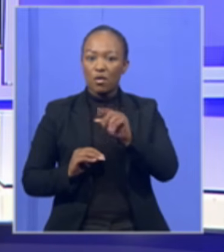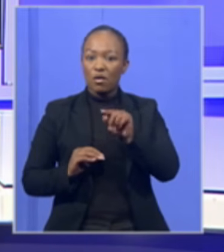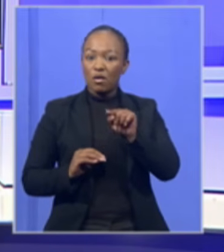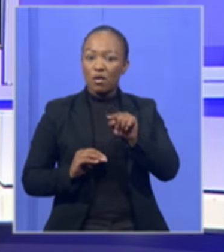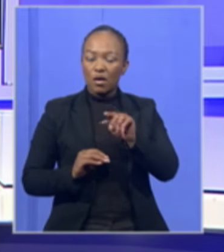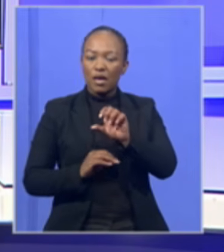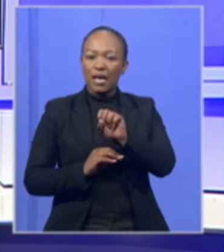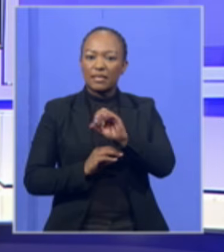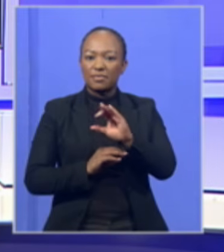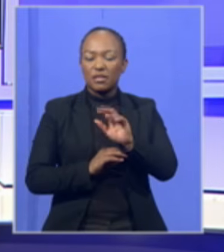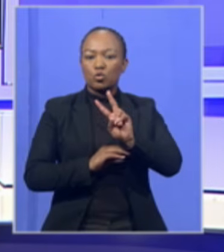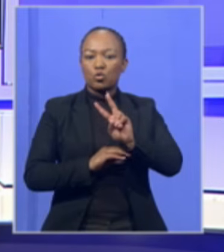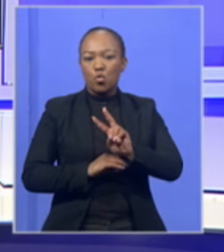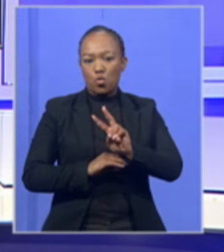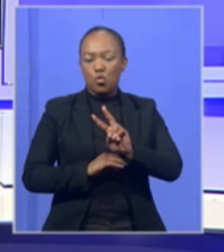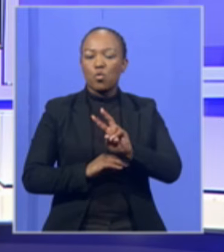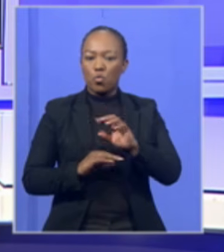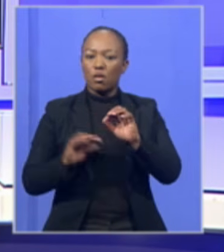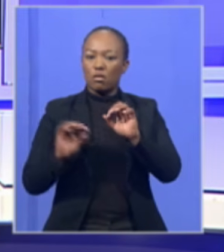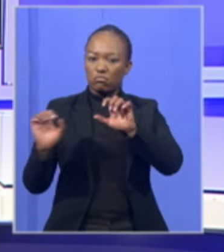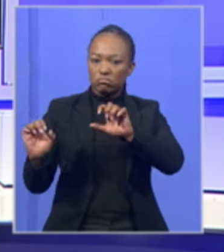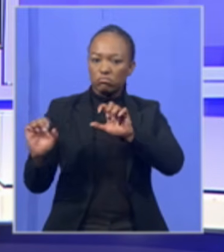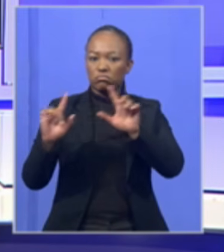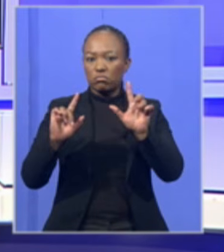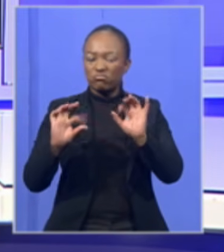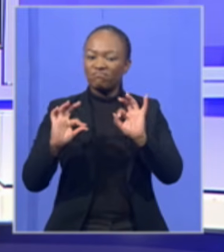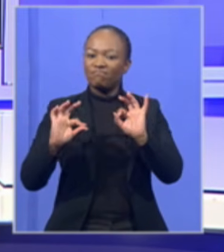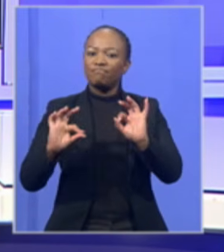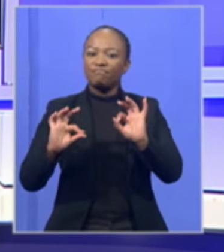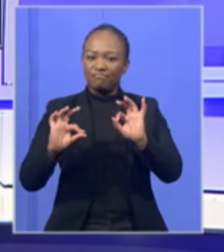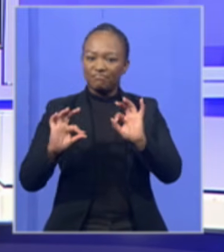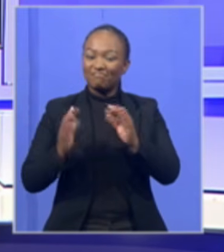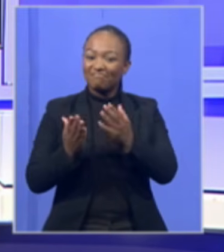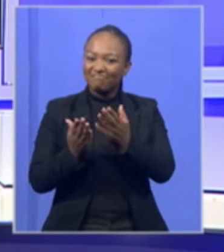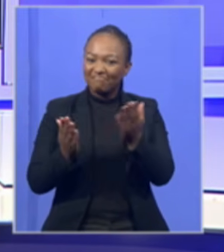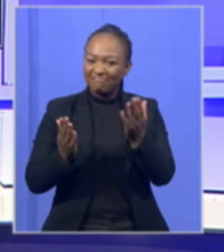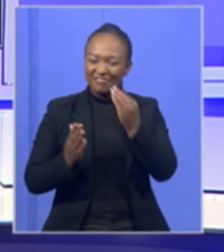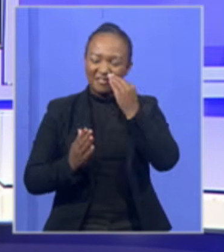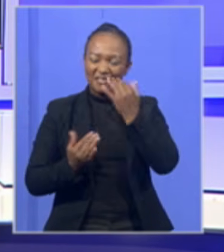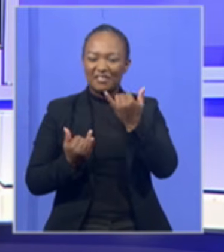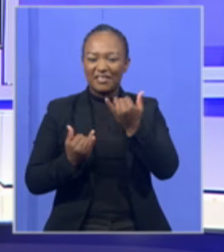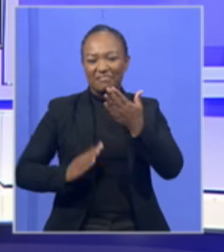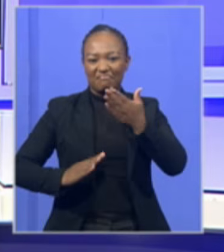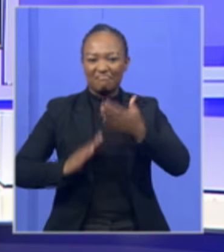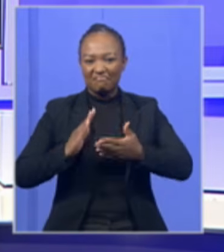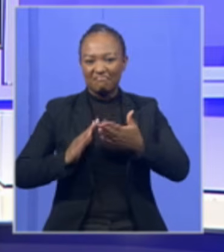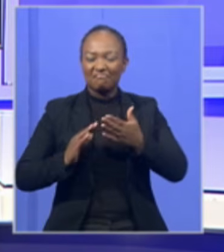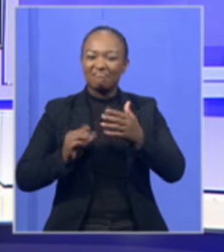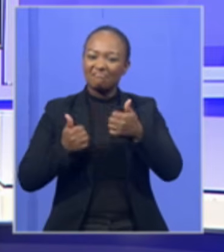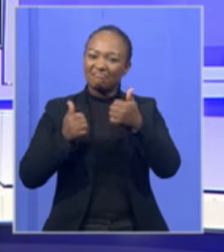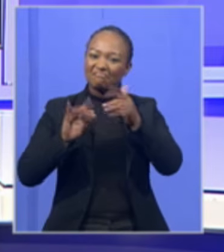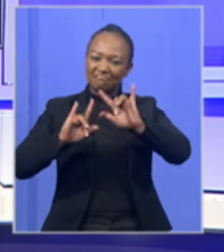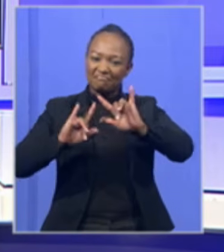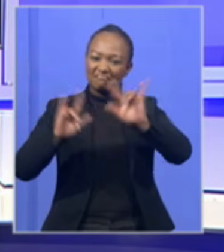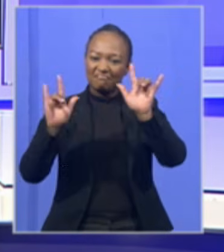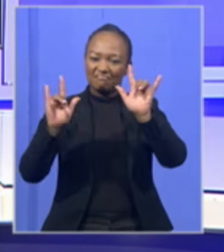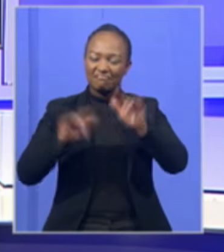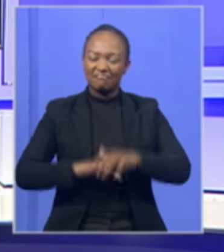ya SABC tlile go go gasetsa motshameko o ka tlhamalalo. Motho wa tse o dinedile ka lotsa segong jono sala sentle.